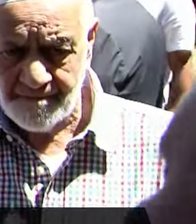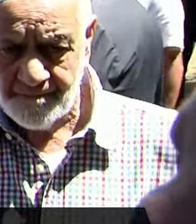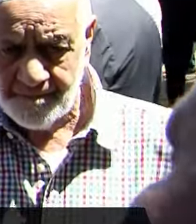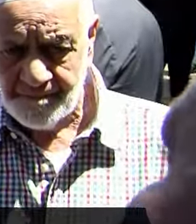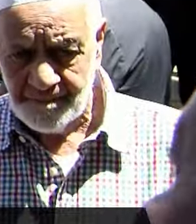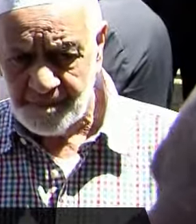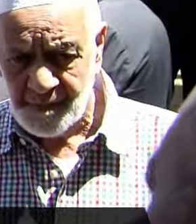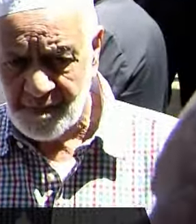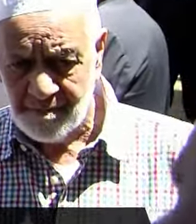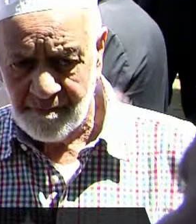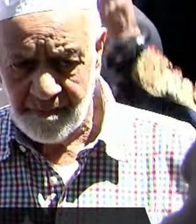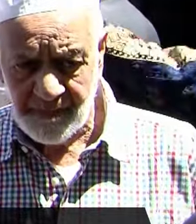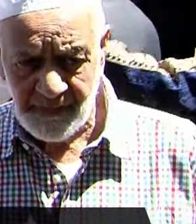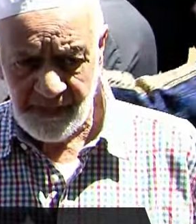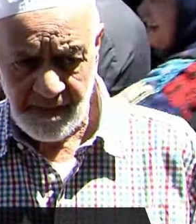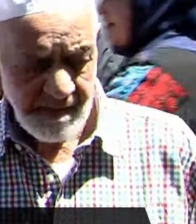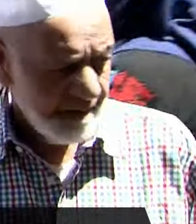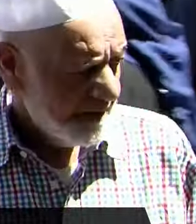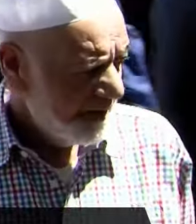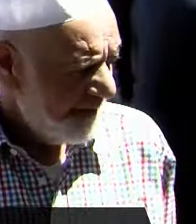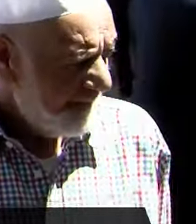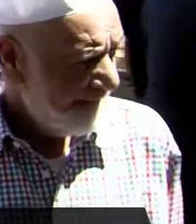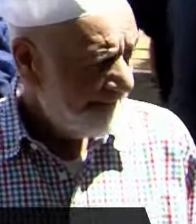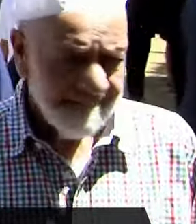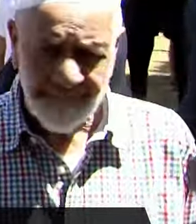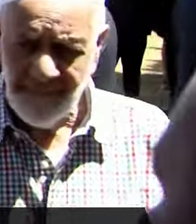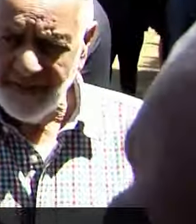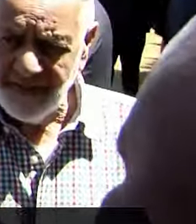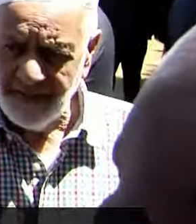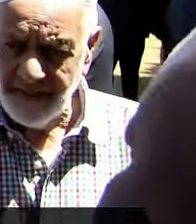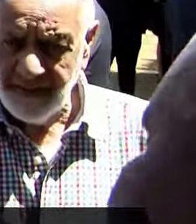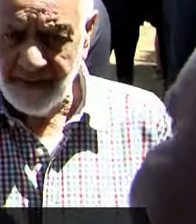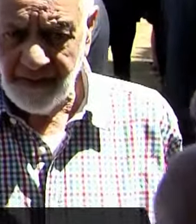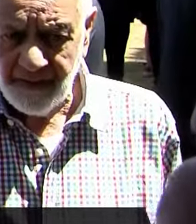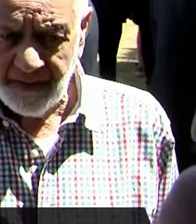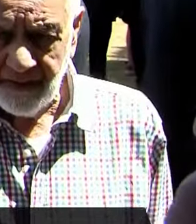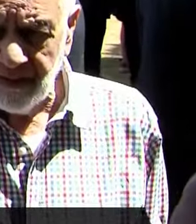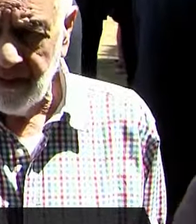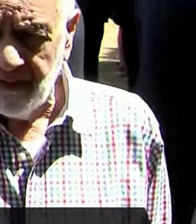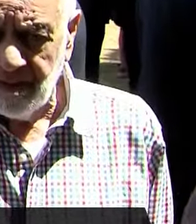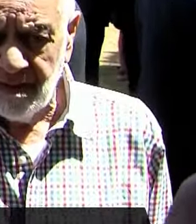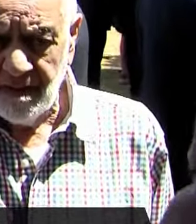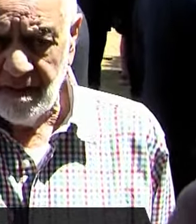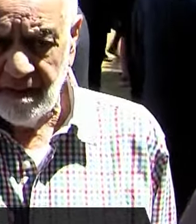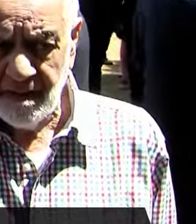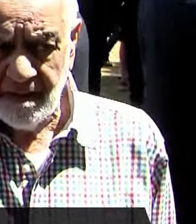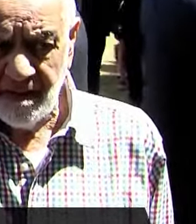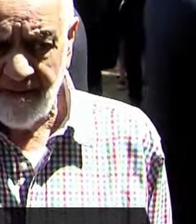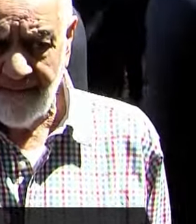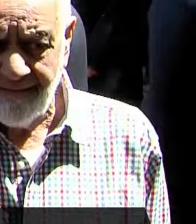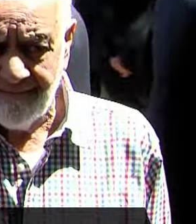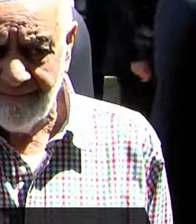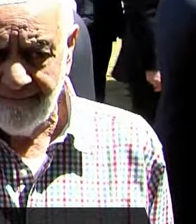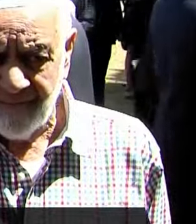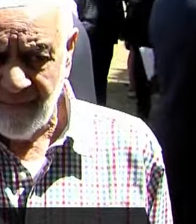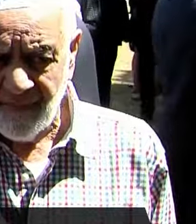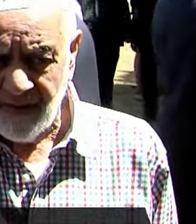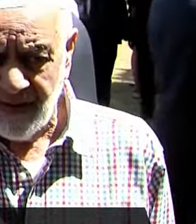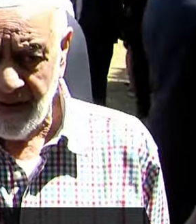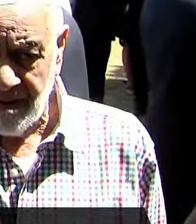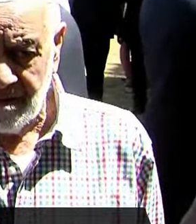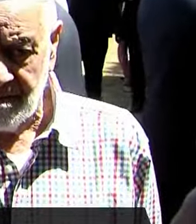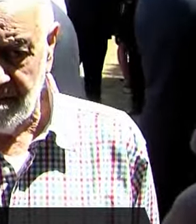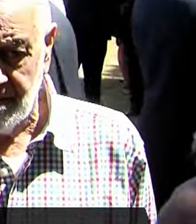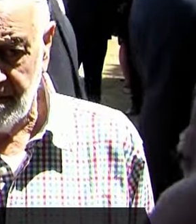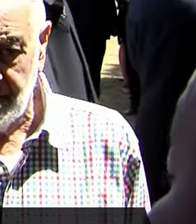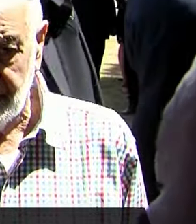key in crafting this South Africa we have today, depart like this, yes. Particularly when South Africa faces so